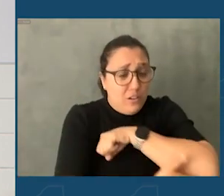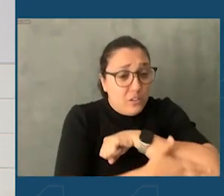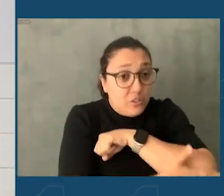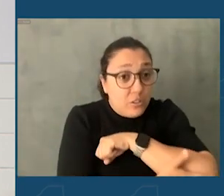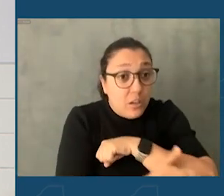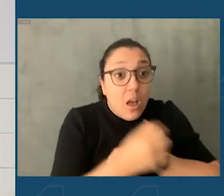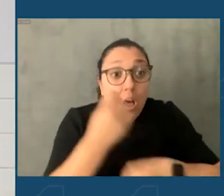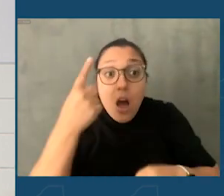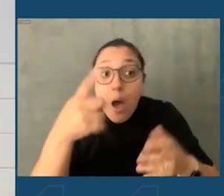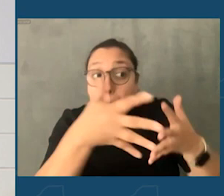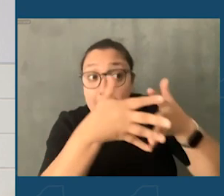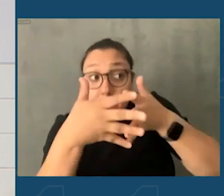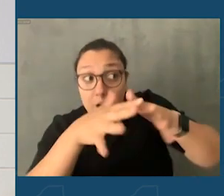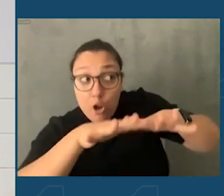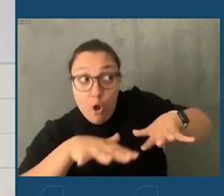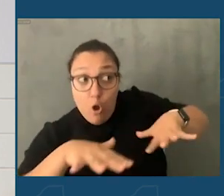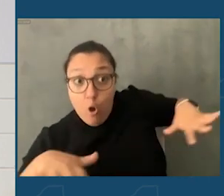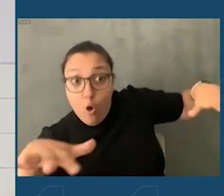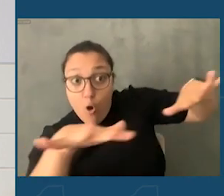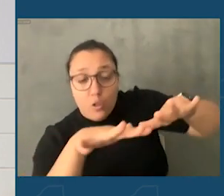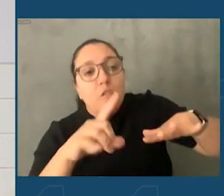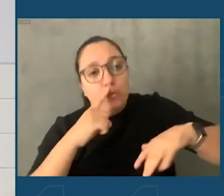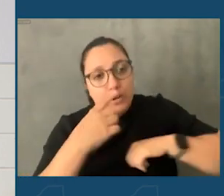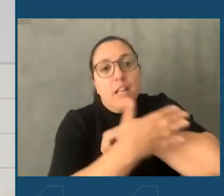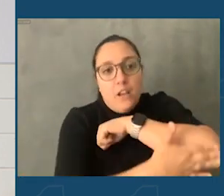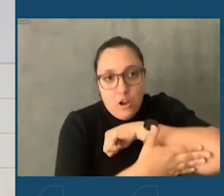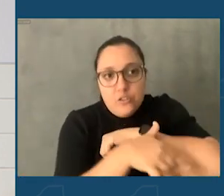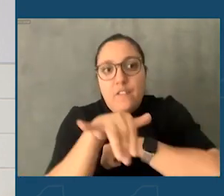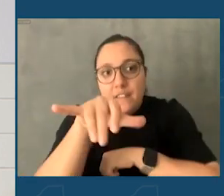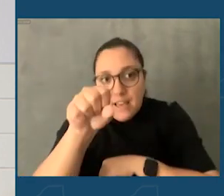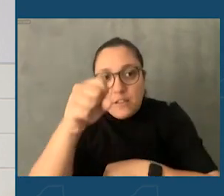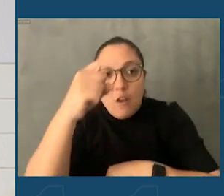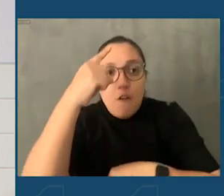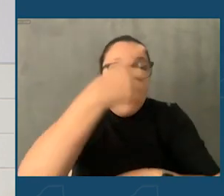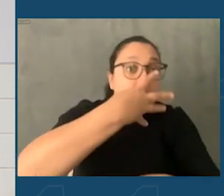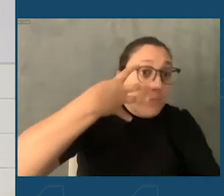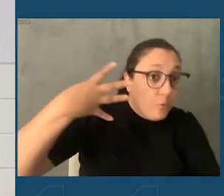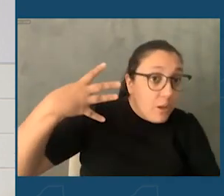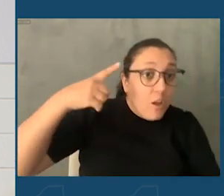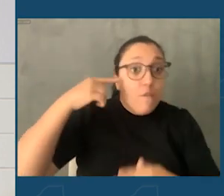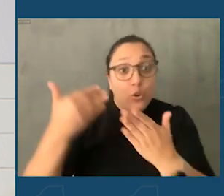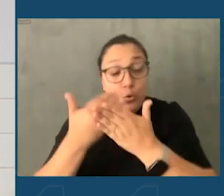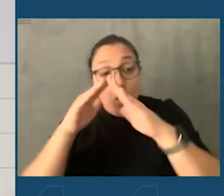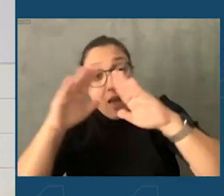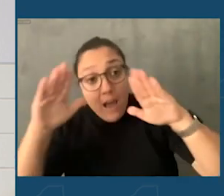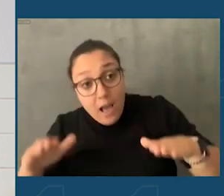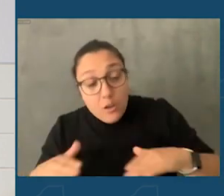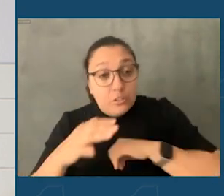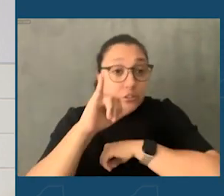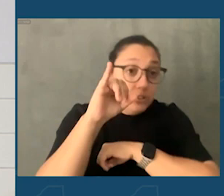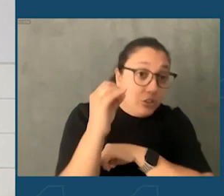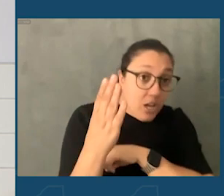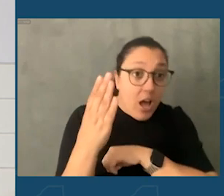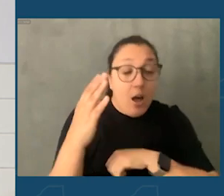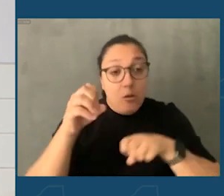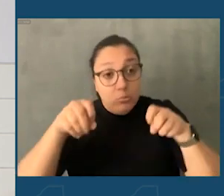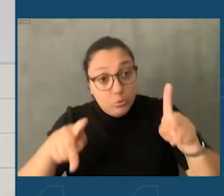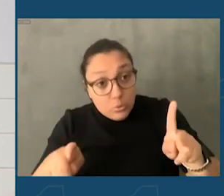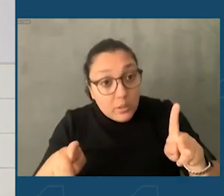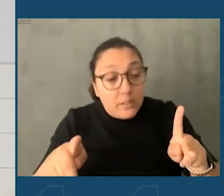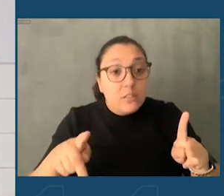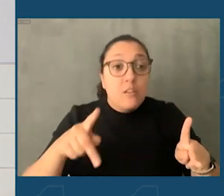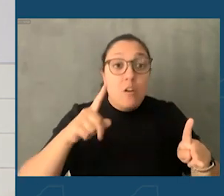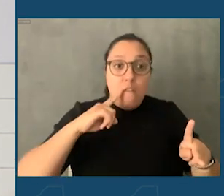not only New York City. Yes to immigrants, yes to new housing, jobs, and opportunities, yes to the can-do